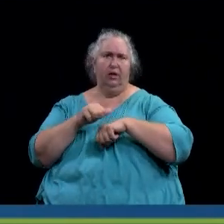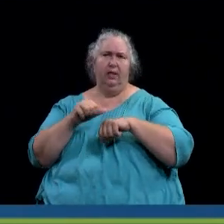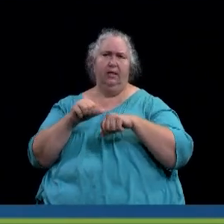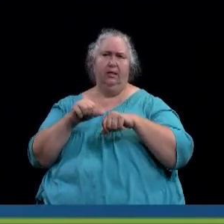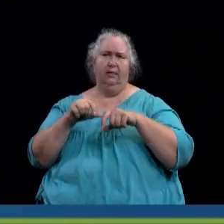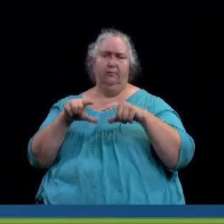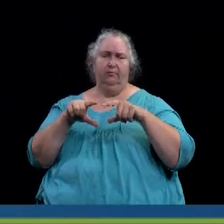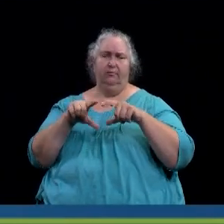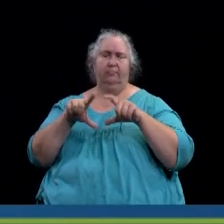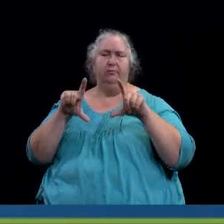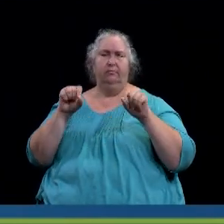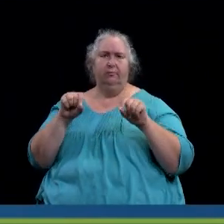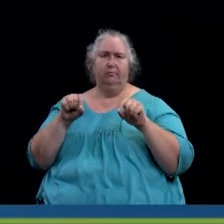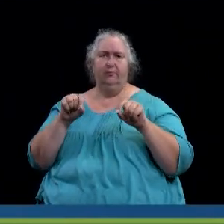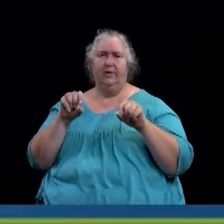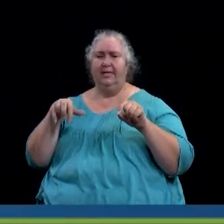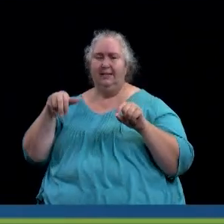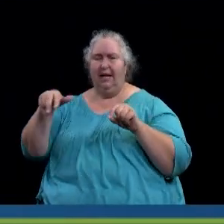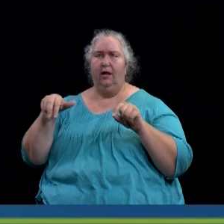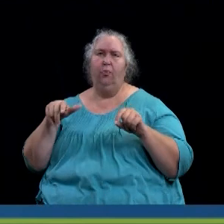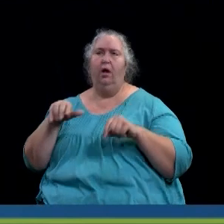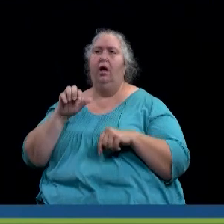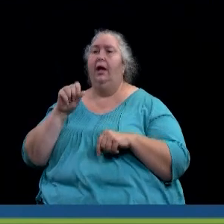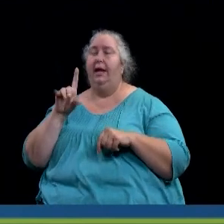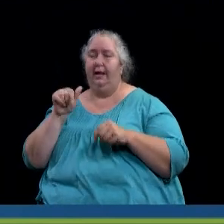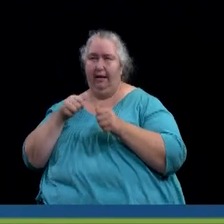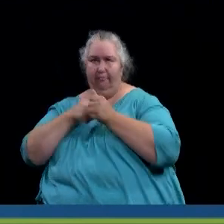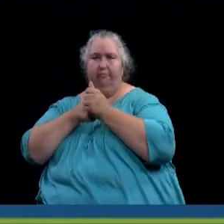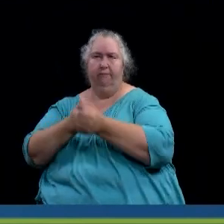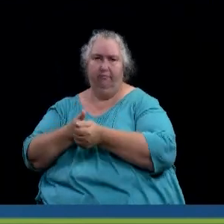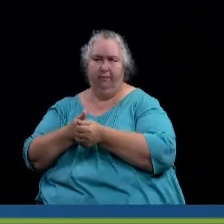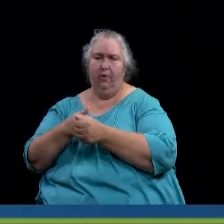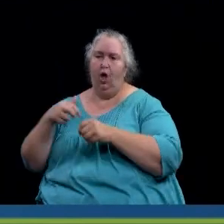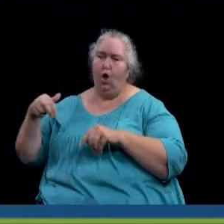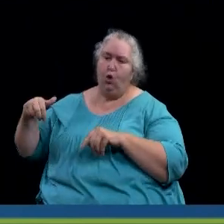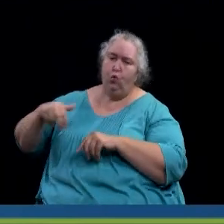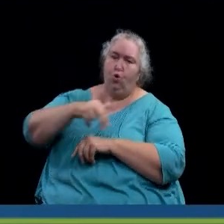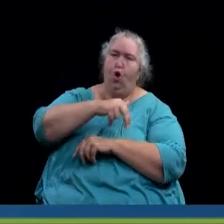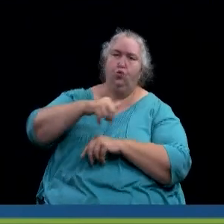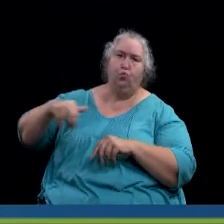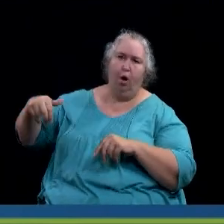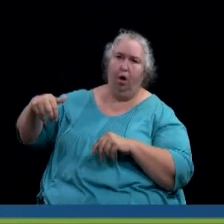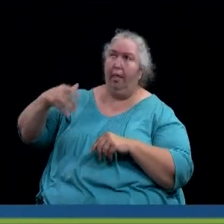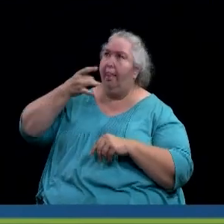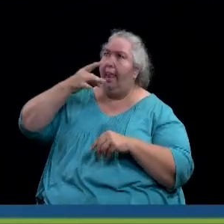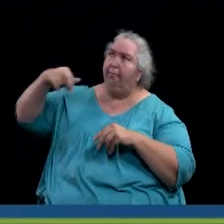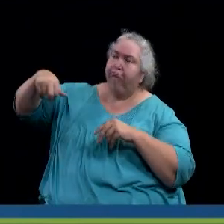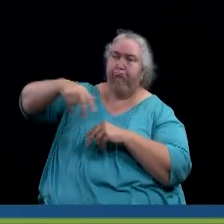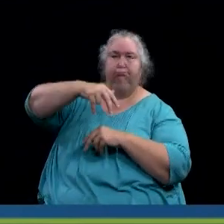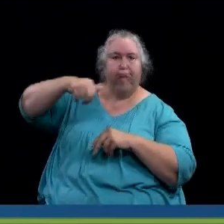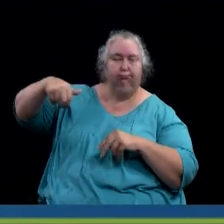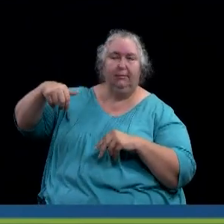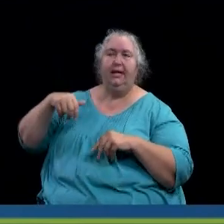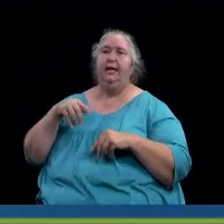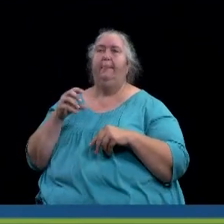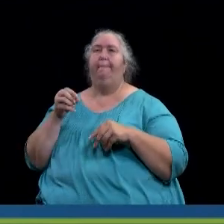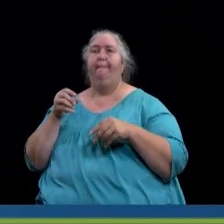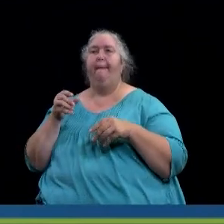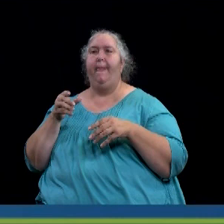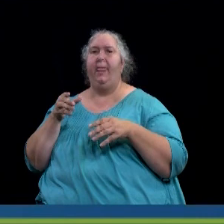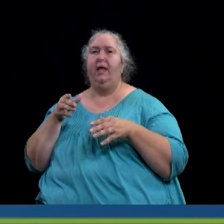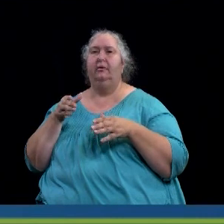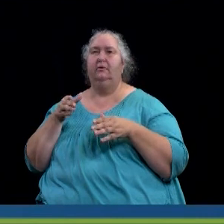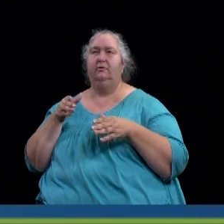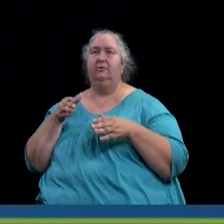compliant crosswalks with pedestrian safety features, street trees suited for downtown urban area, water and sewer